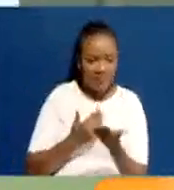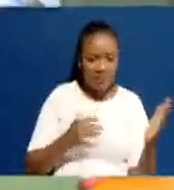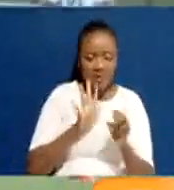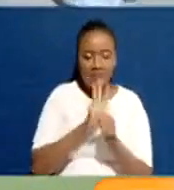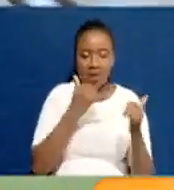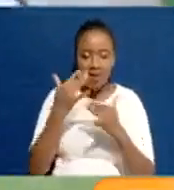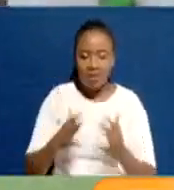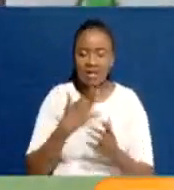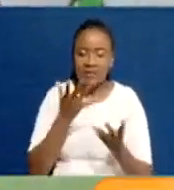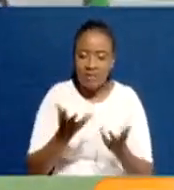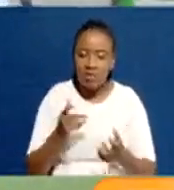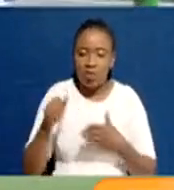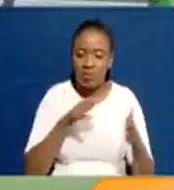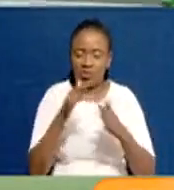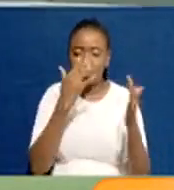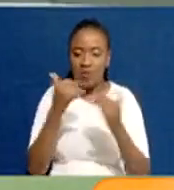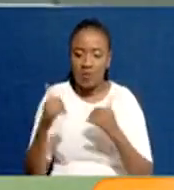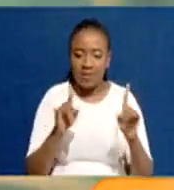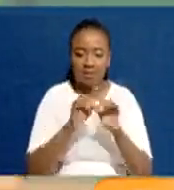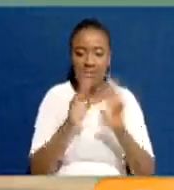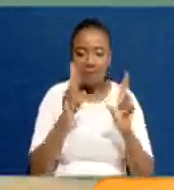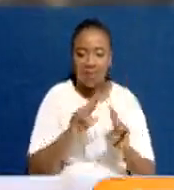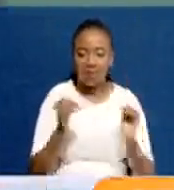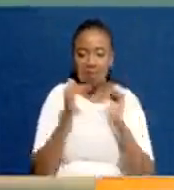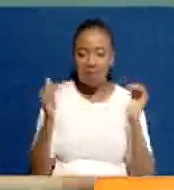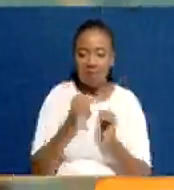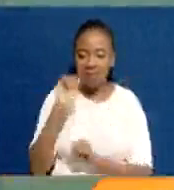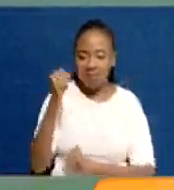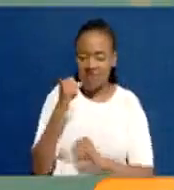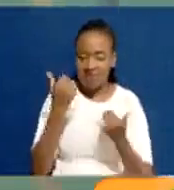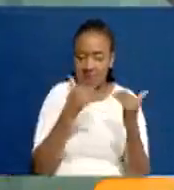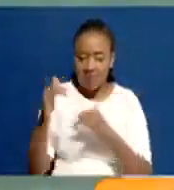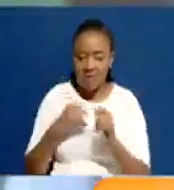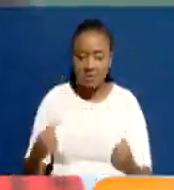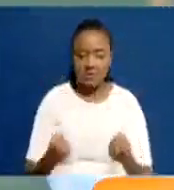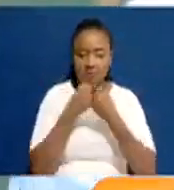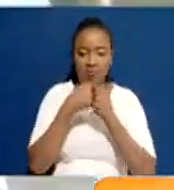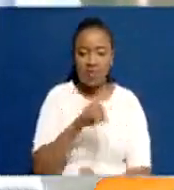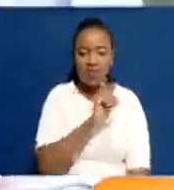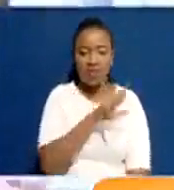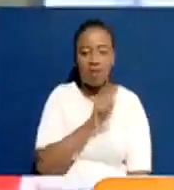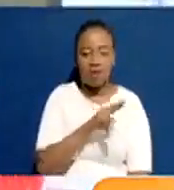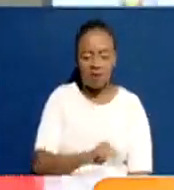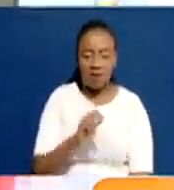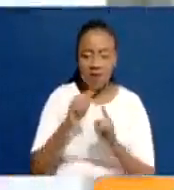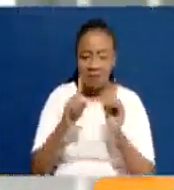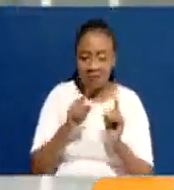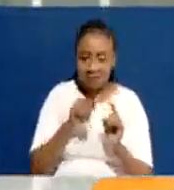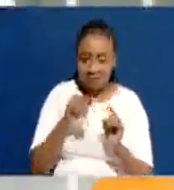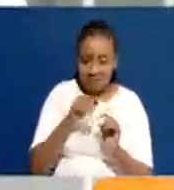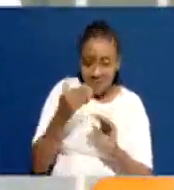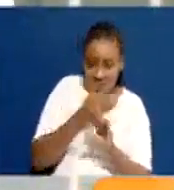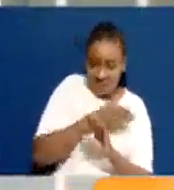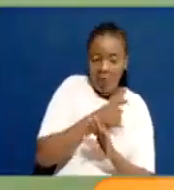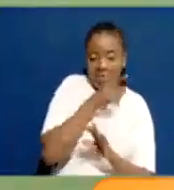at the international level. Five players in the first 11 against Iran in the last friendly match for Kenya are not part of the current squad that leaves